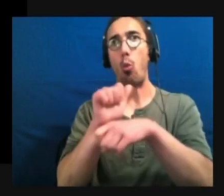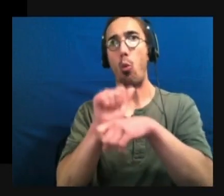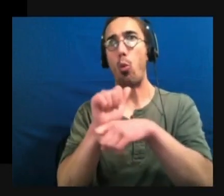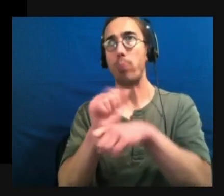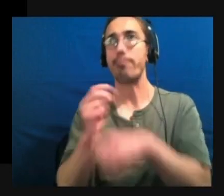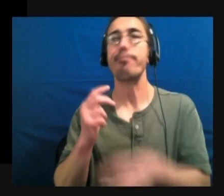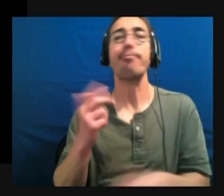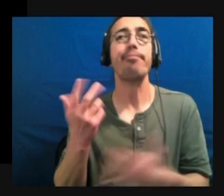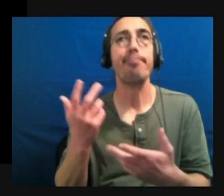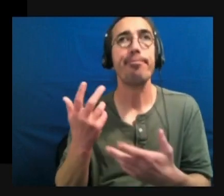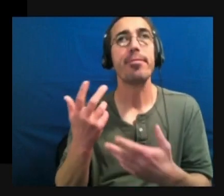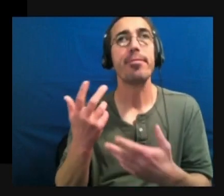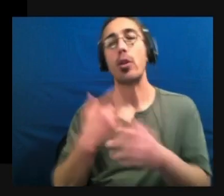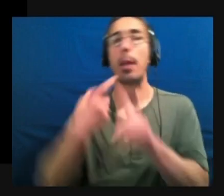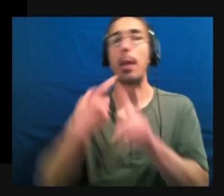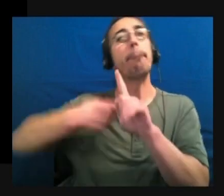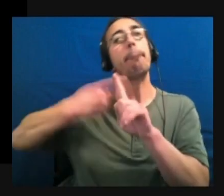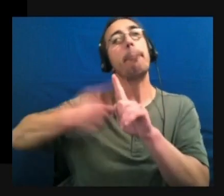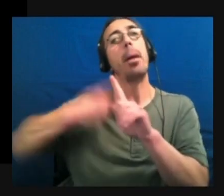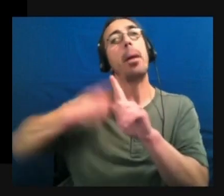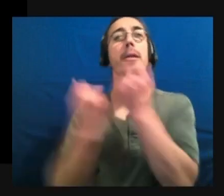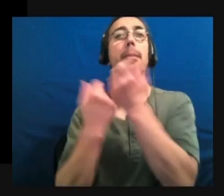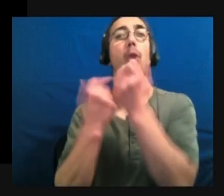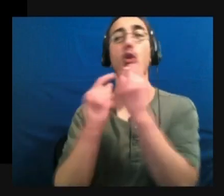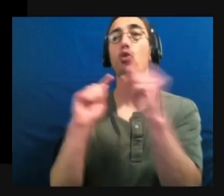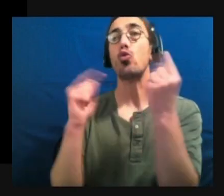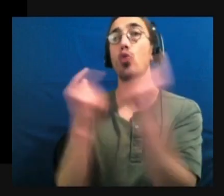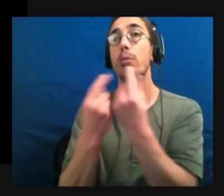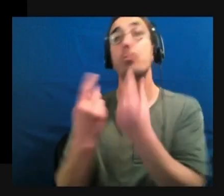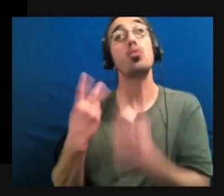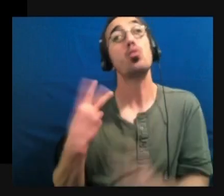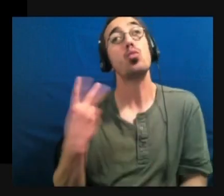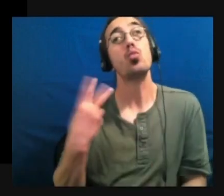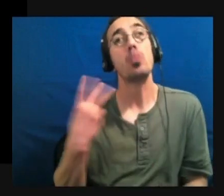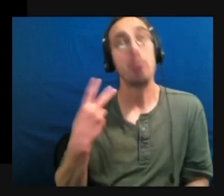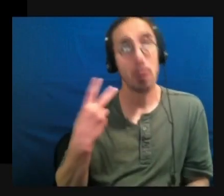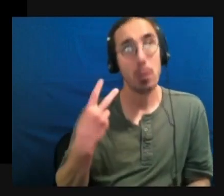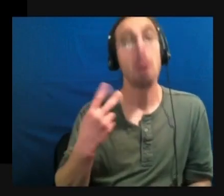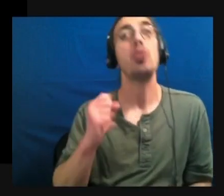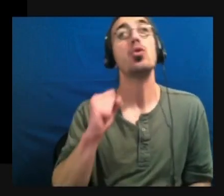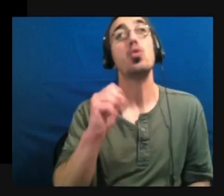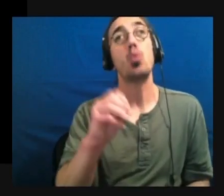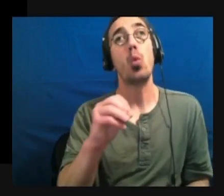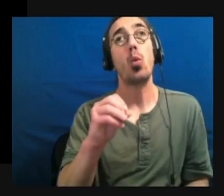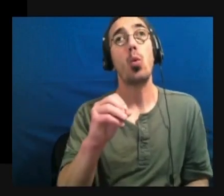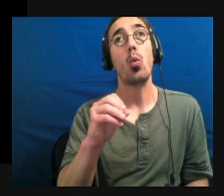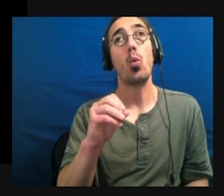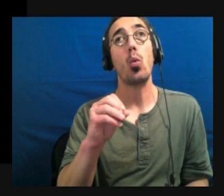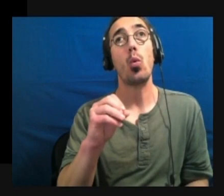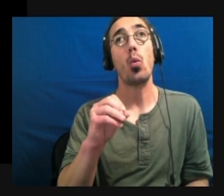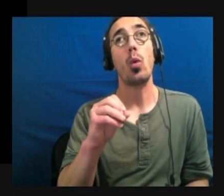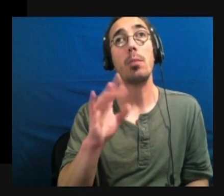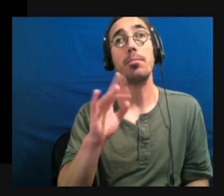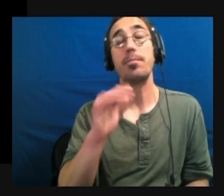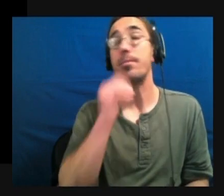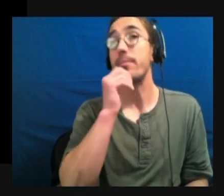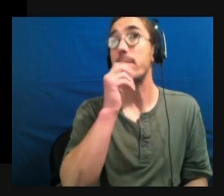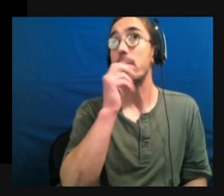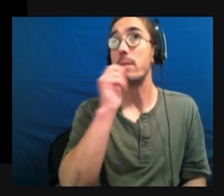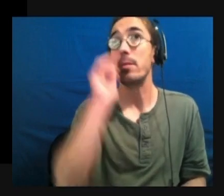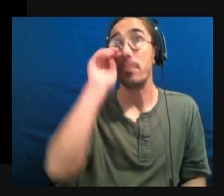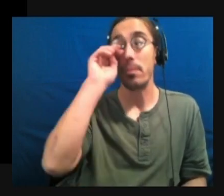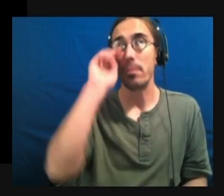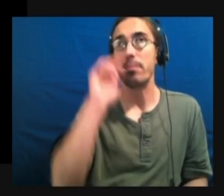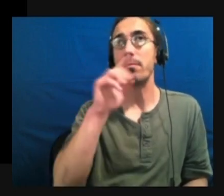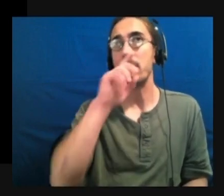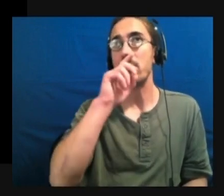monthly support group that we do with a group of us. So without further ado, T